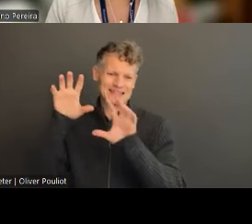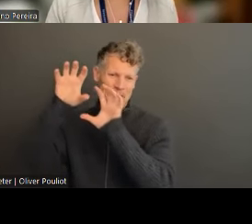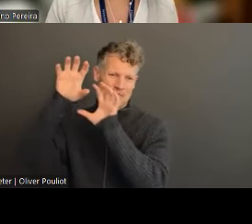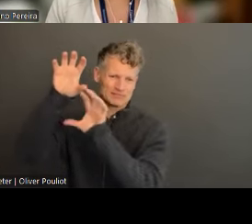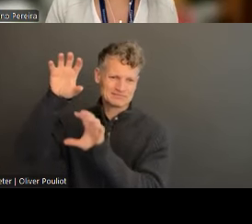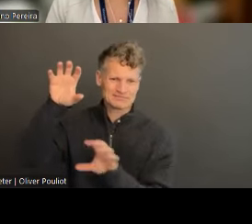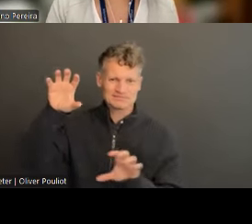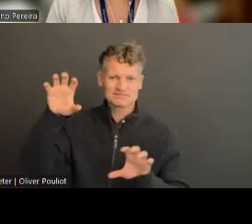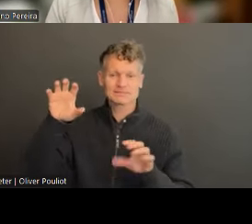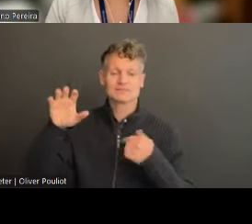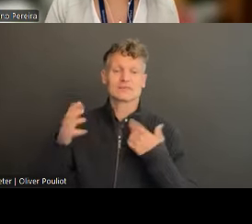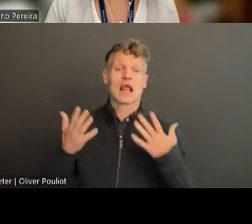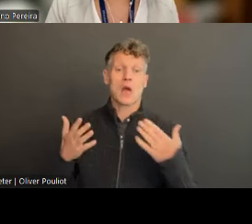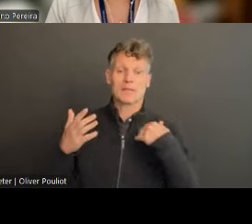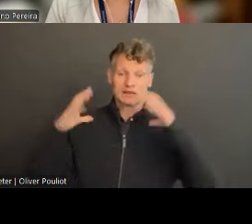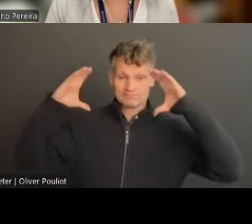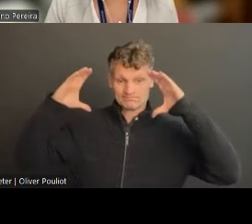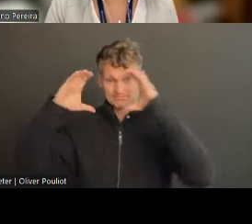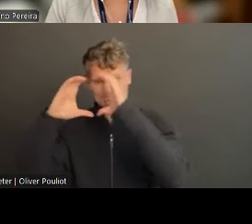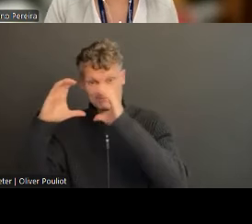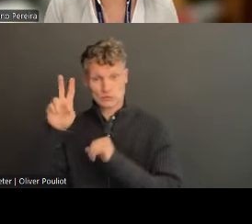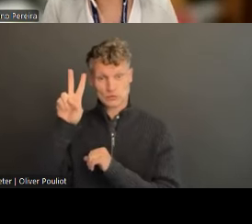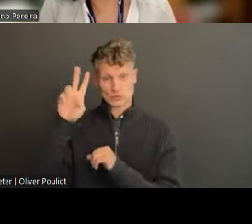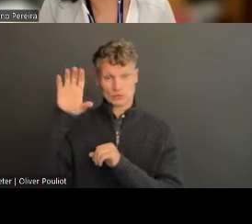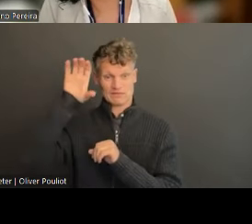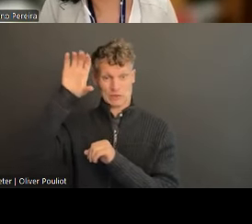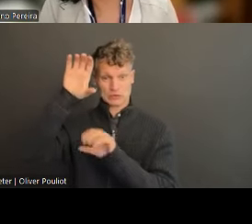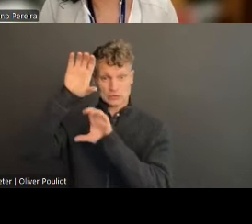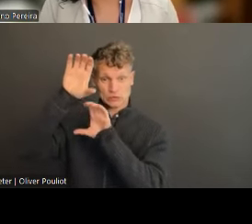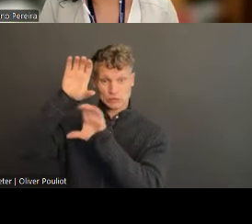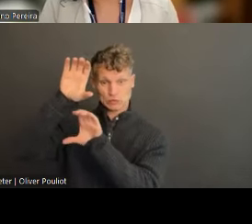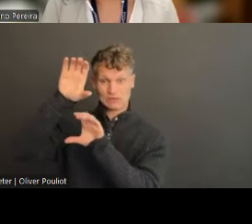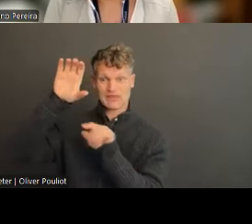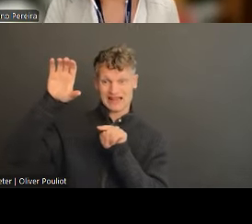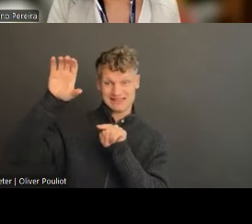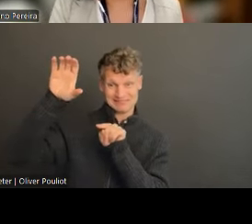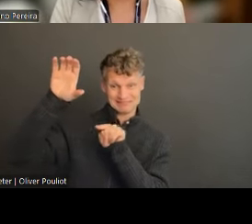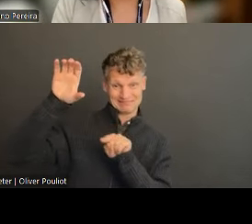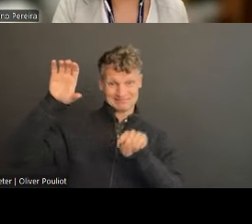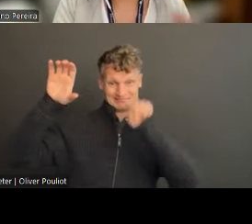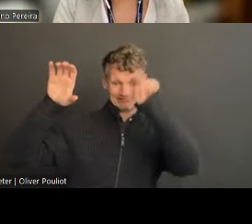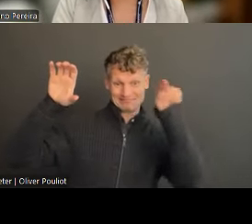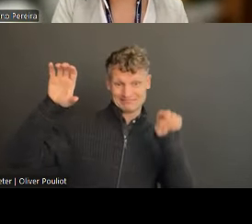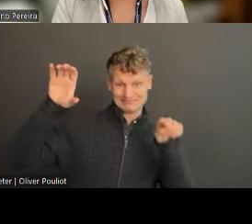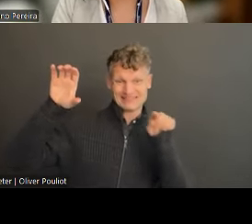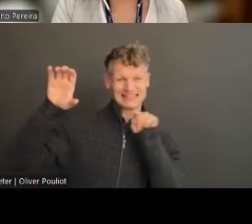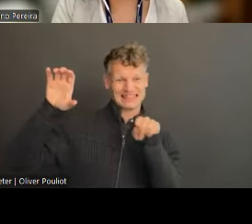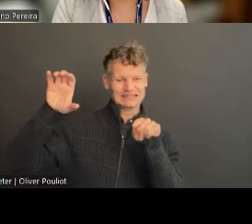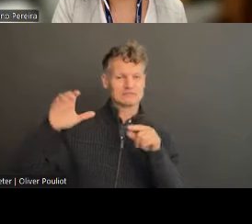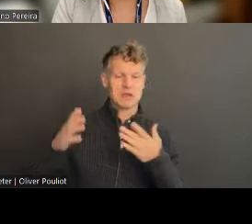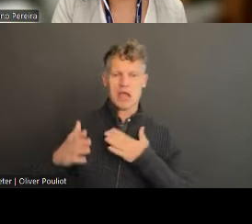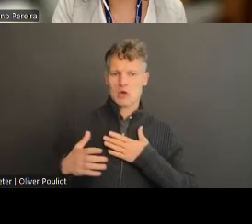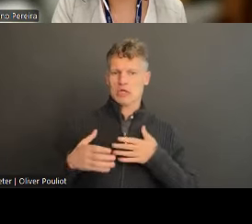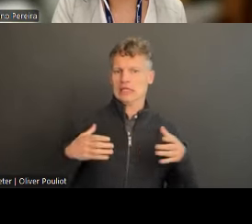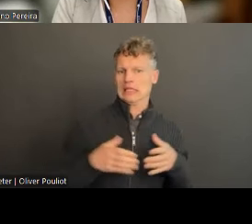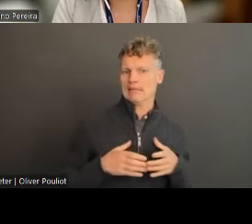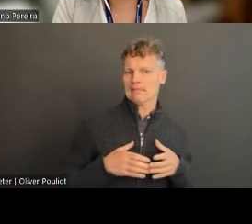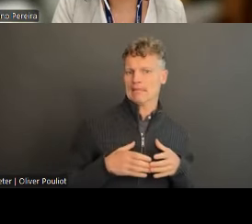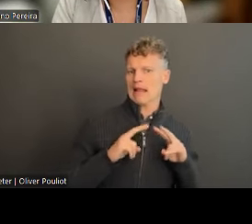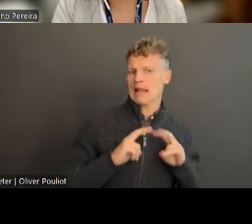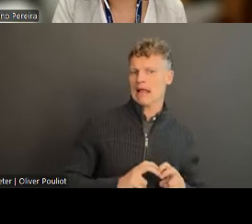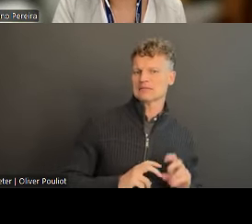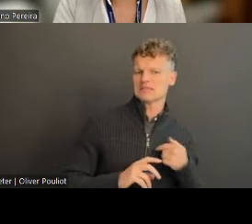first 2 steps. The rest of the steps, we have analyzed this internally in our team, as I mentioned earlier, but I would like to